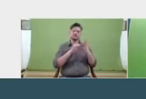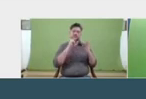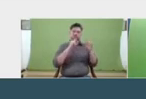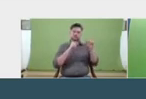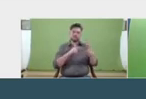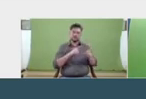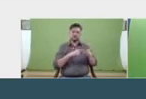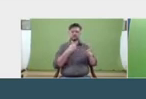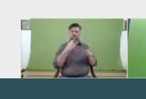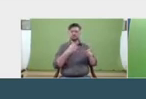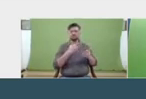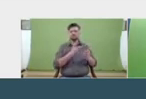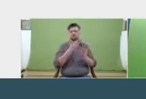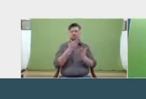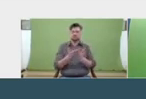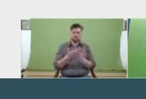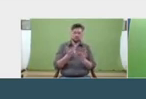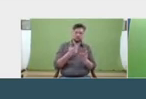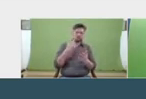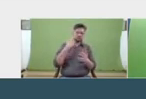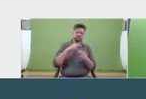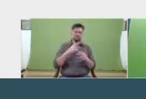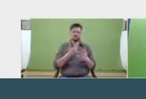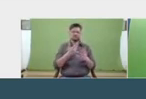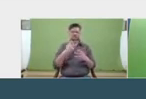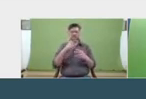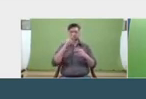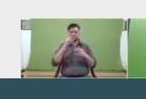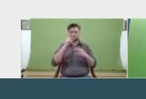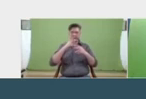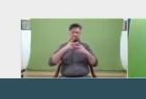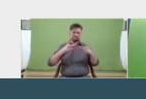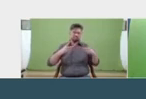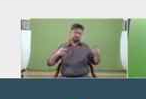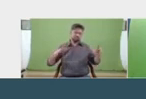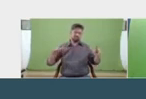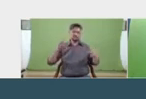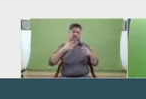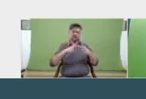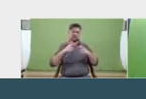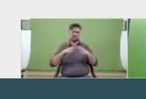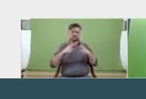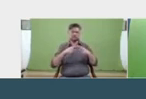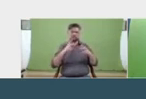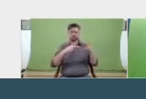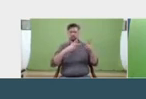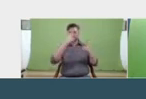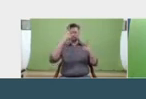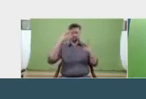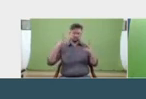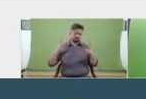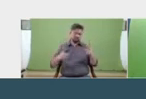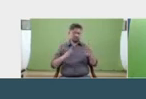situation this is he does within social linguistics of spoken languages given the multilingual situation that we have as a